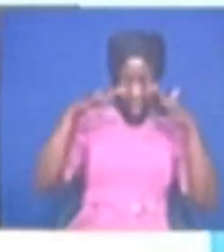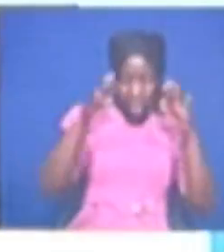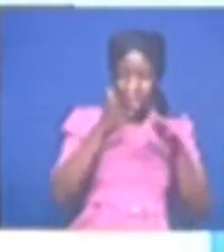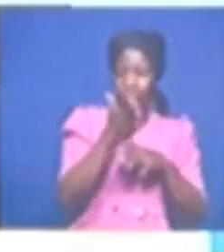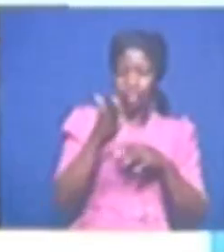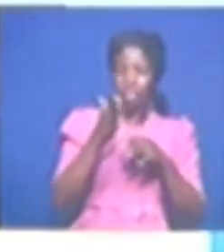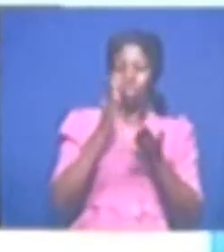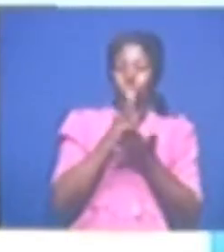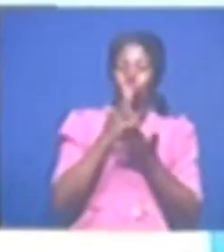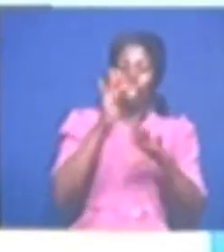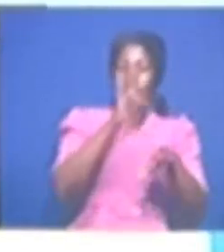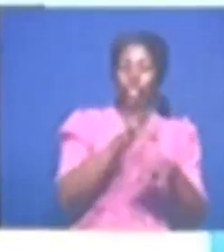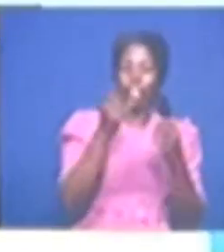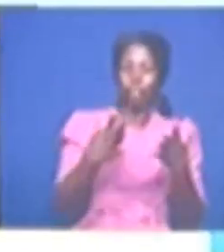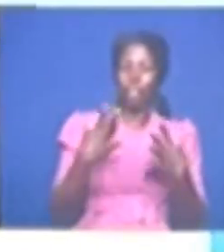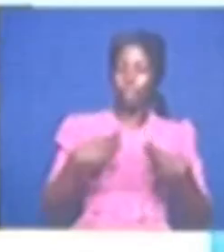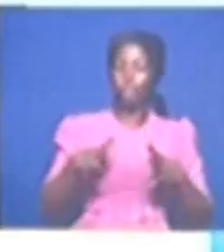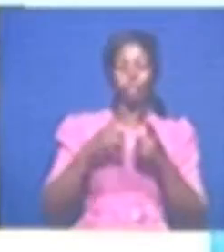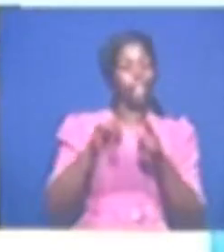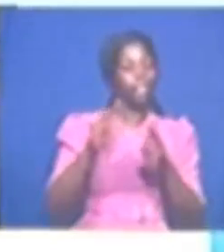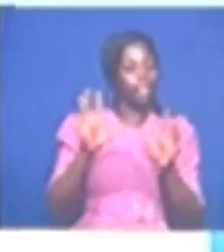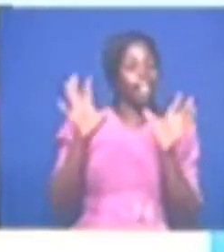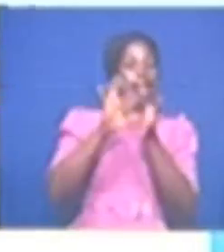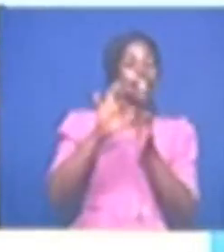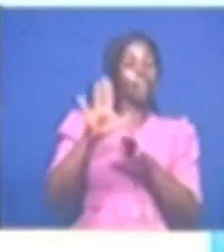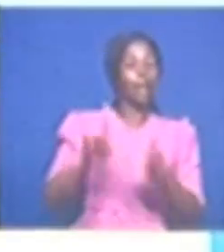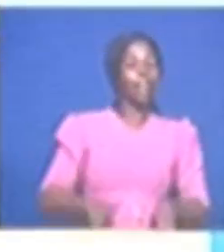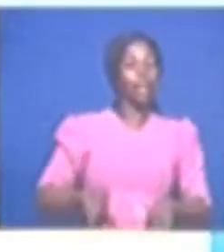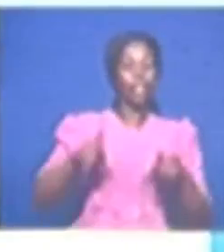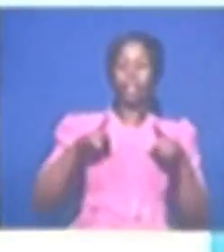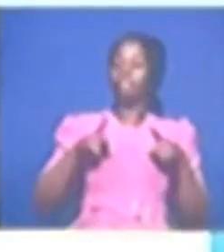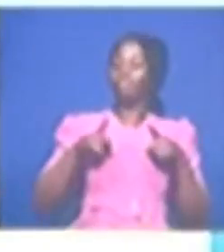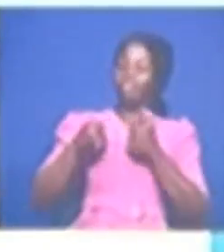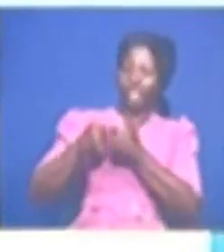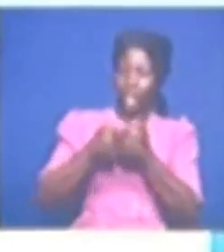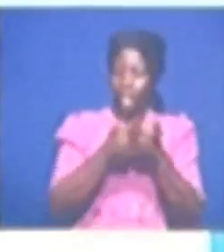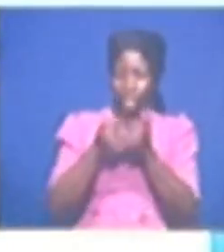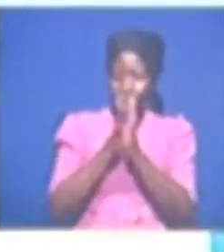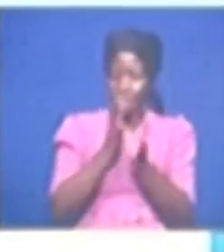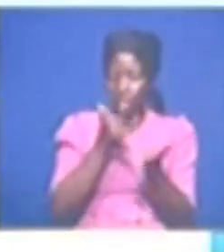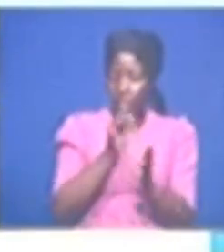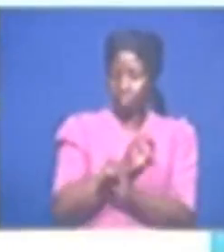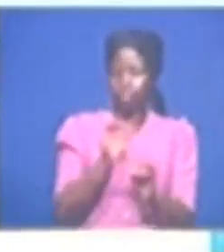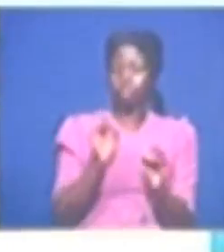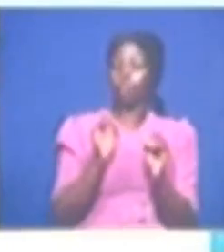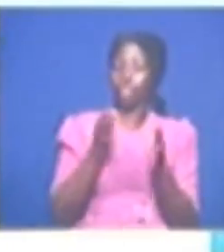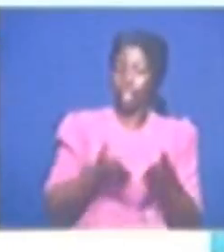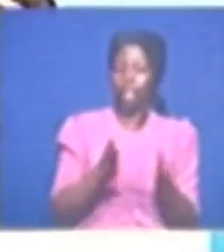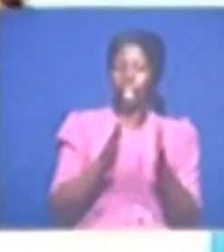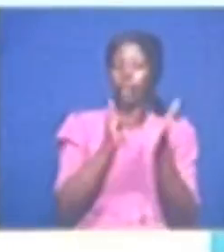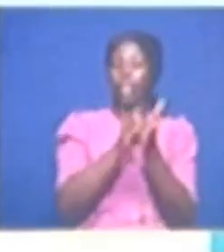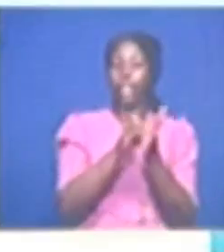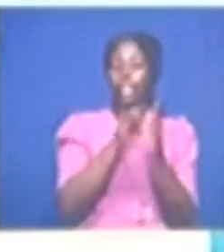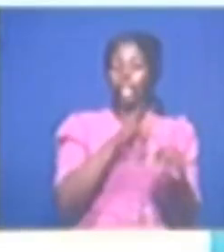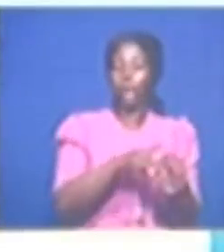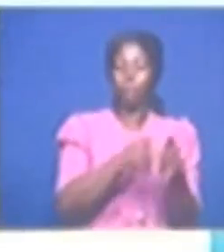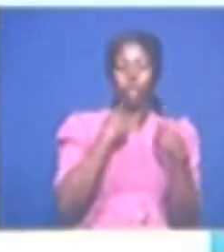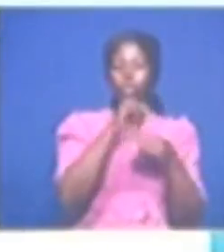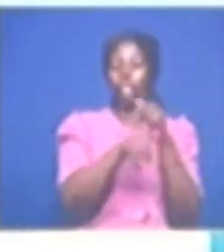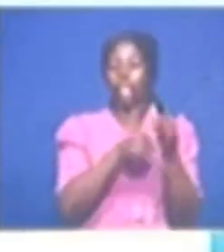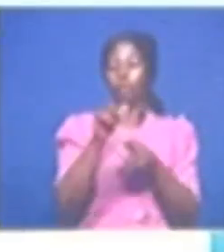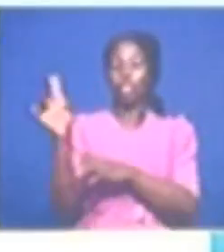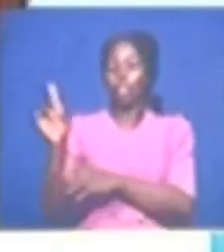people, they do not link their livelihoods challenges with it in such a way that when we talk about Ministry